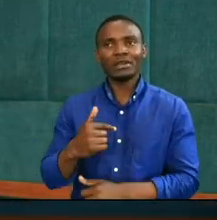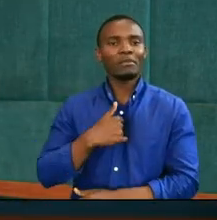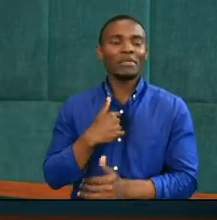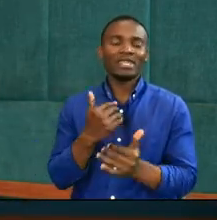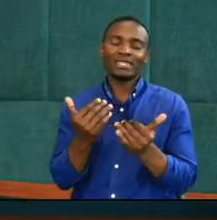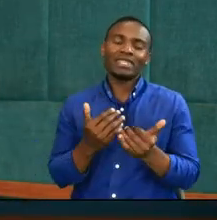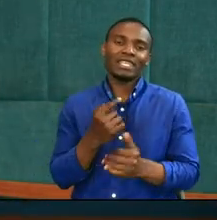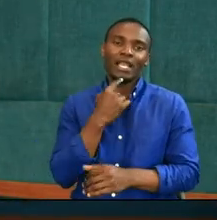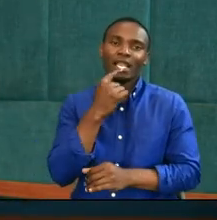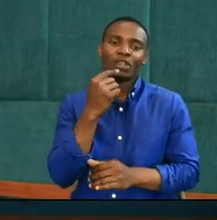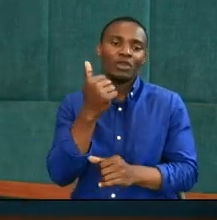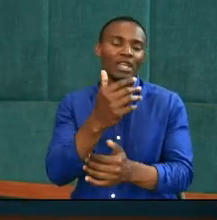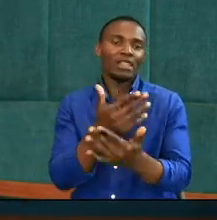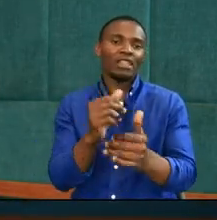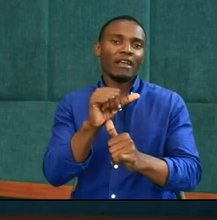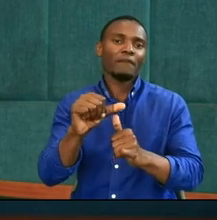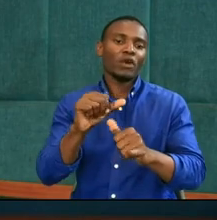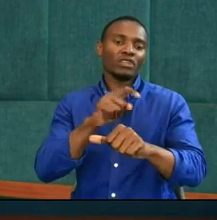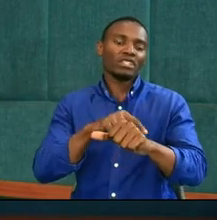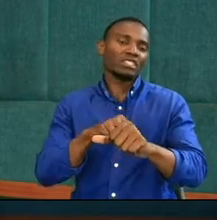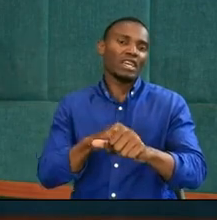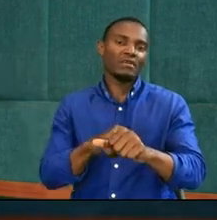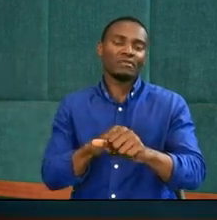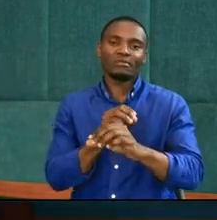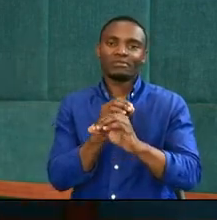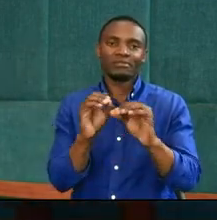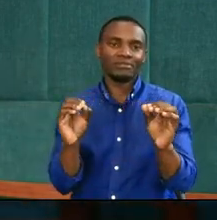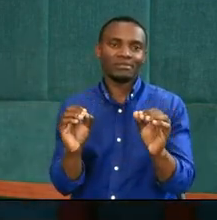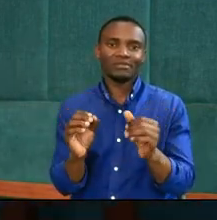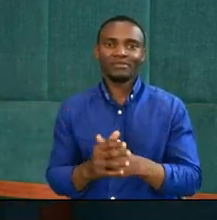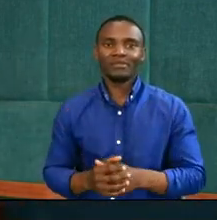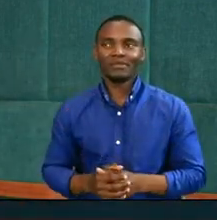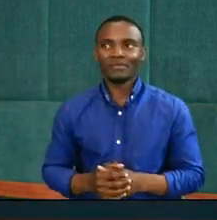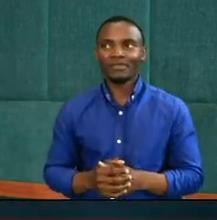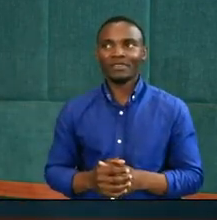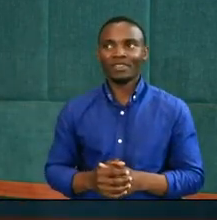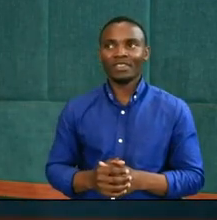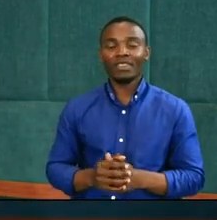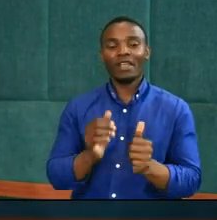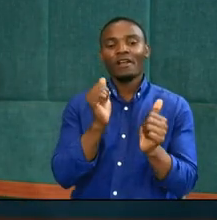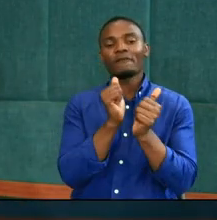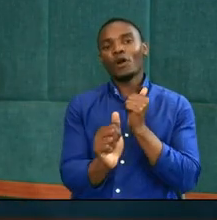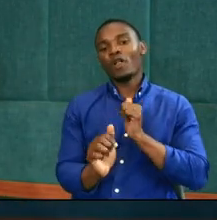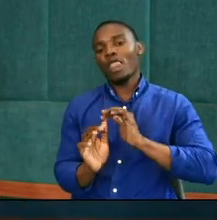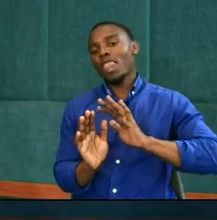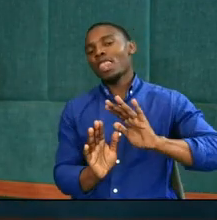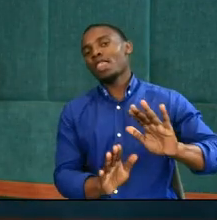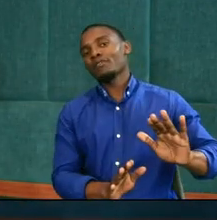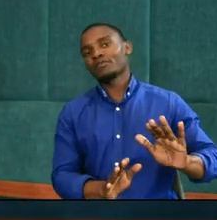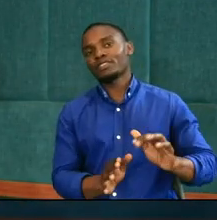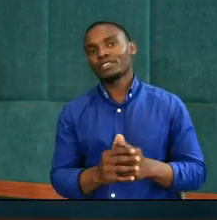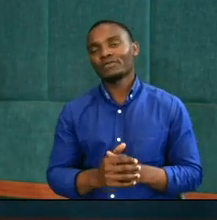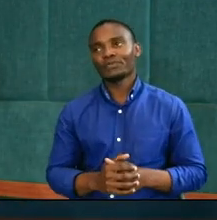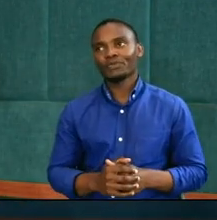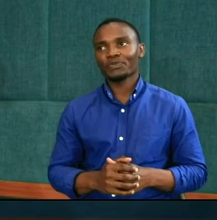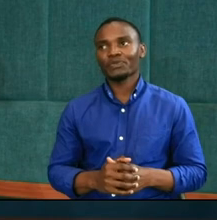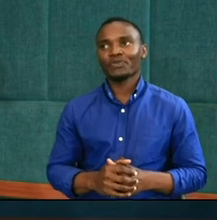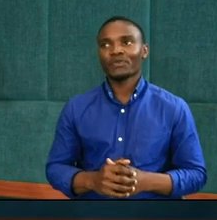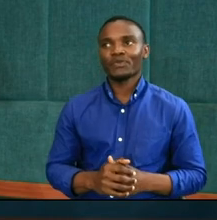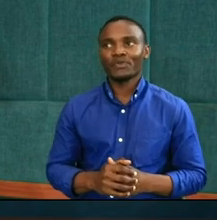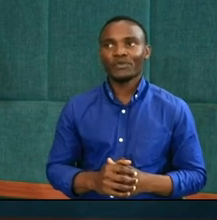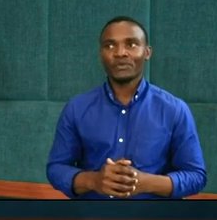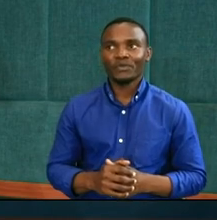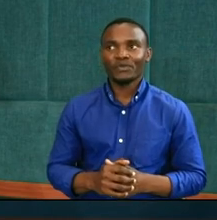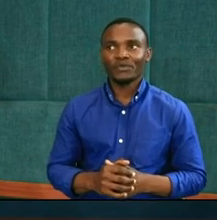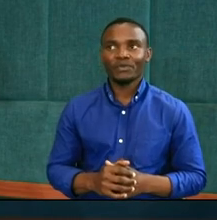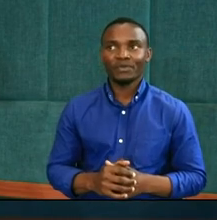you anything about the time and the seasons. He shied away from that. And by the way, it's a